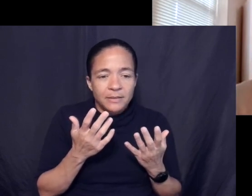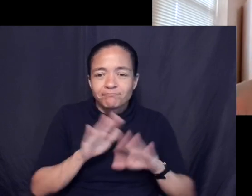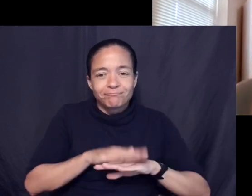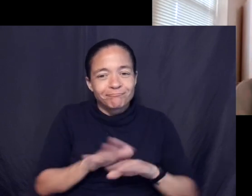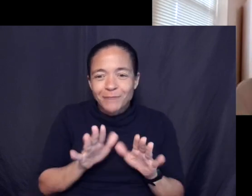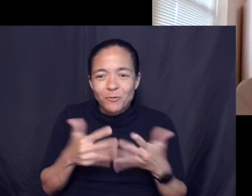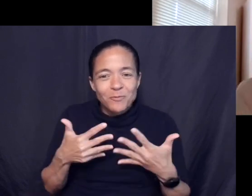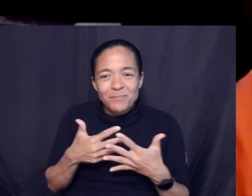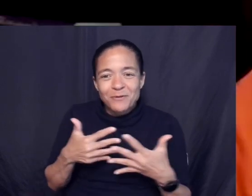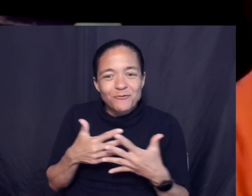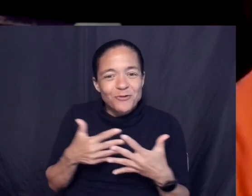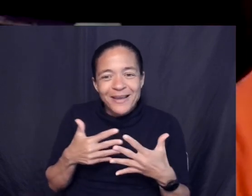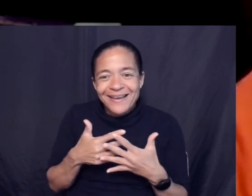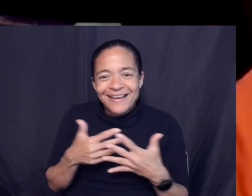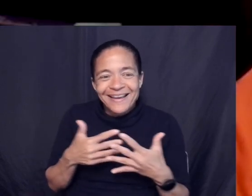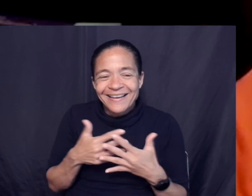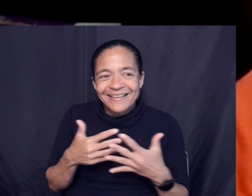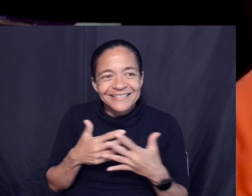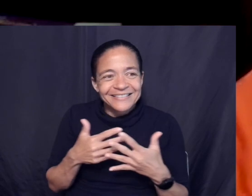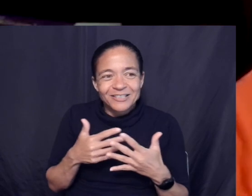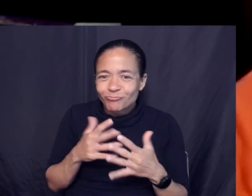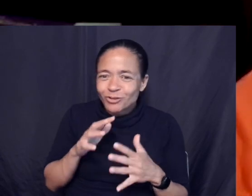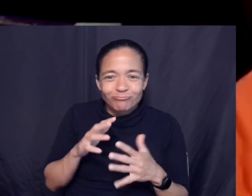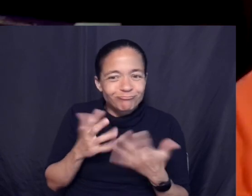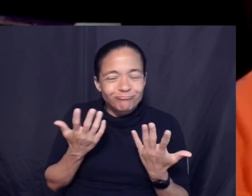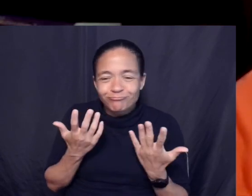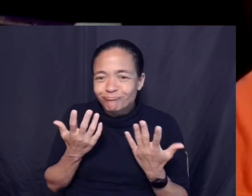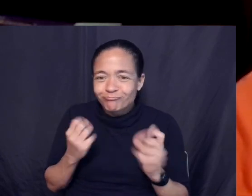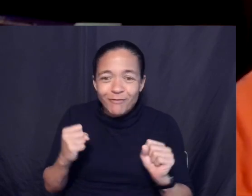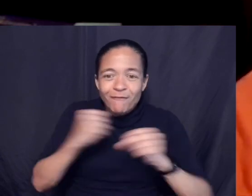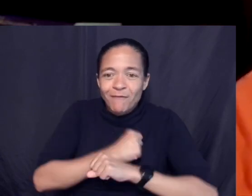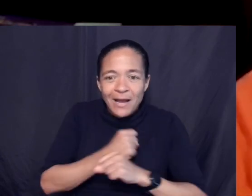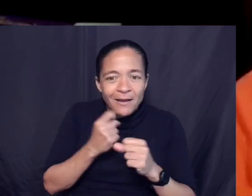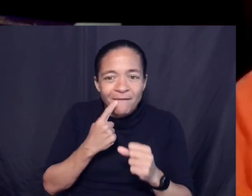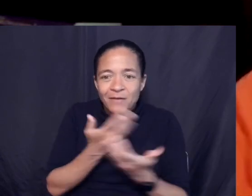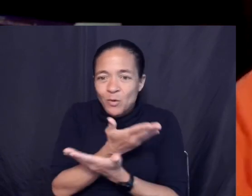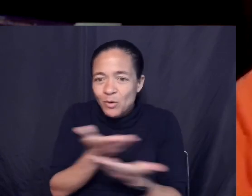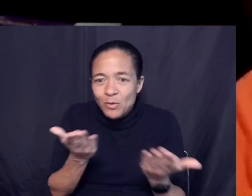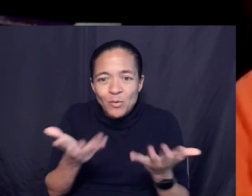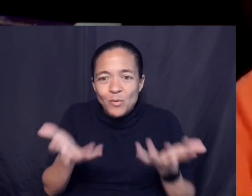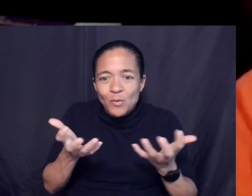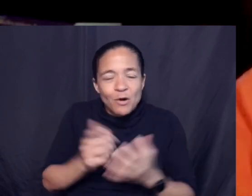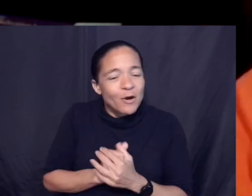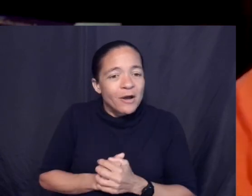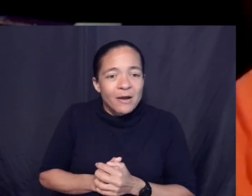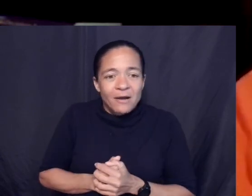not be afraid to take what you want, or to fight for what you want,